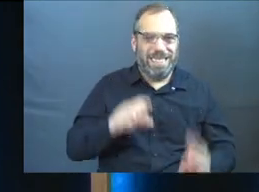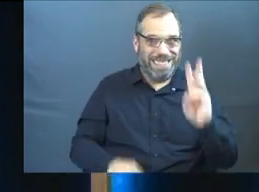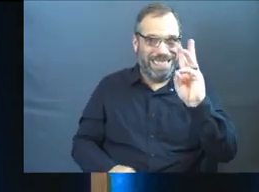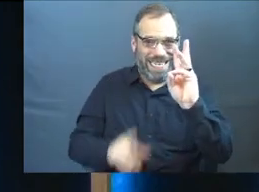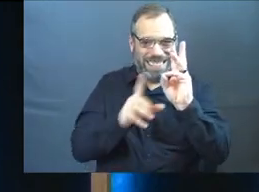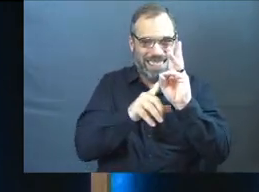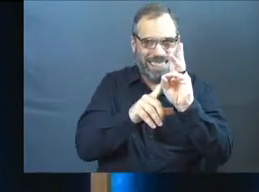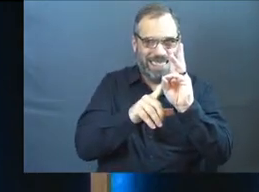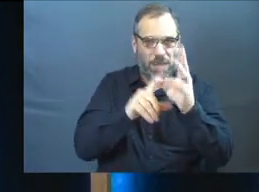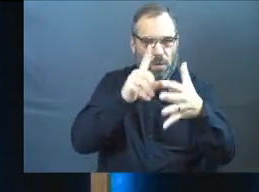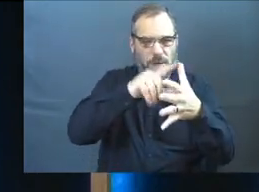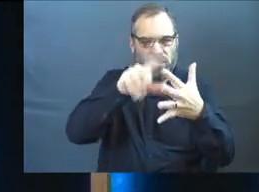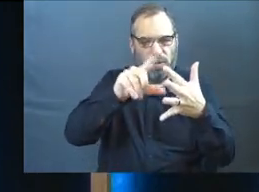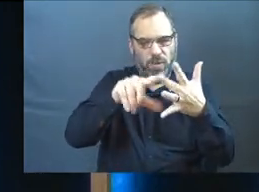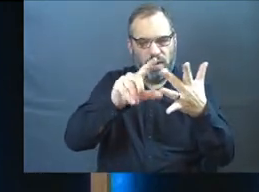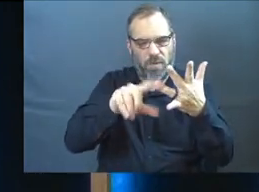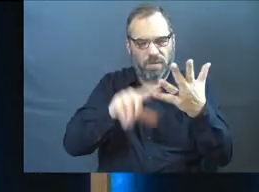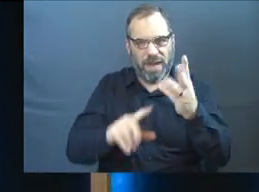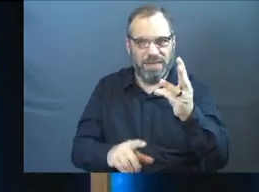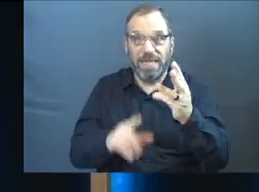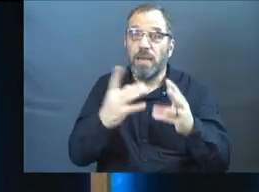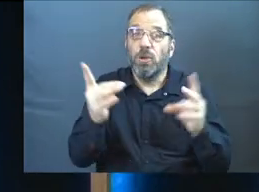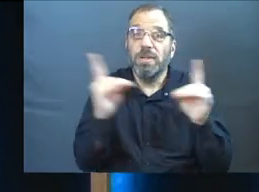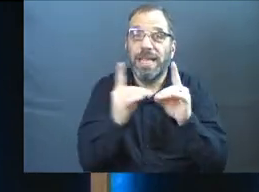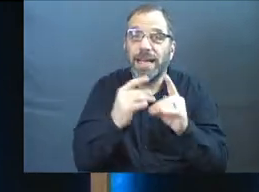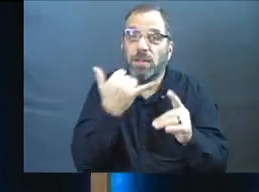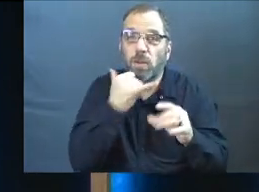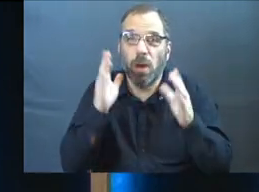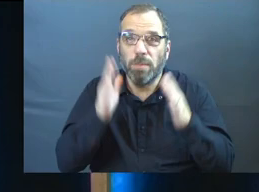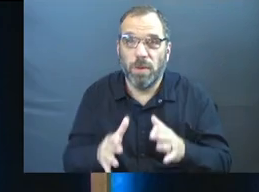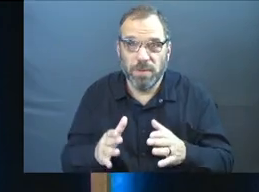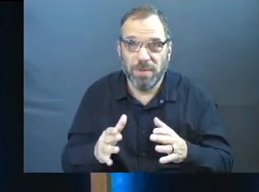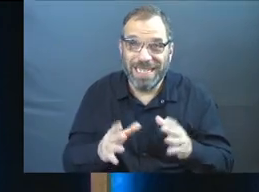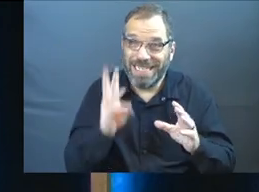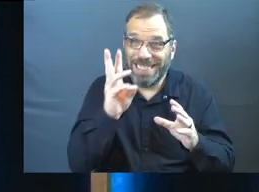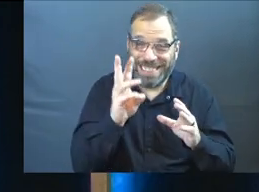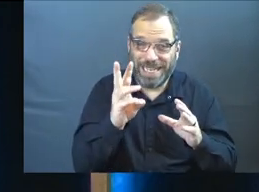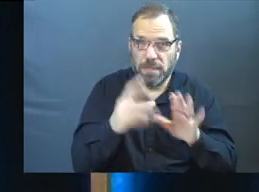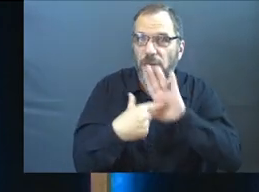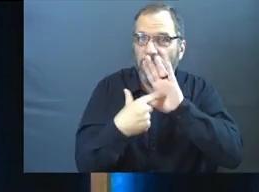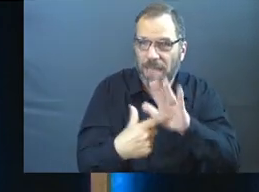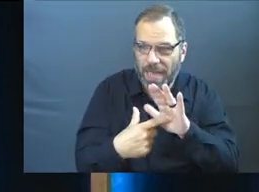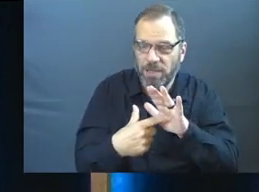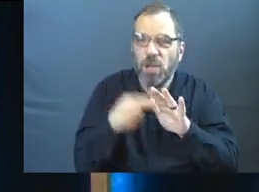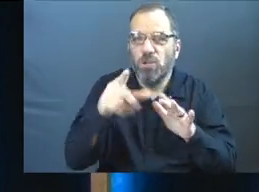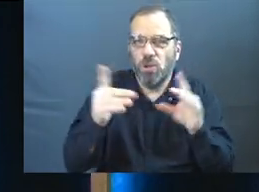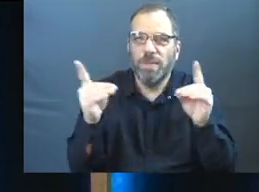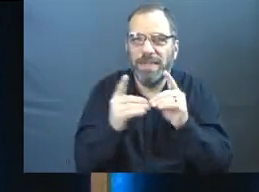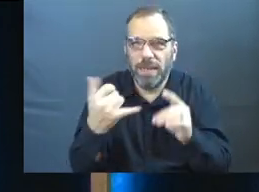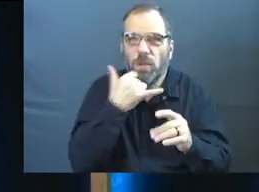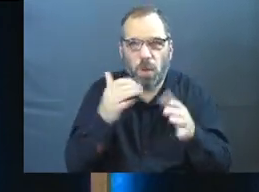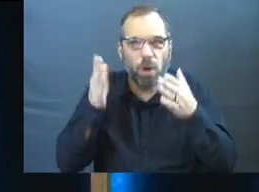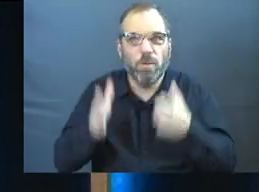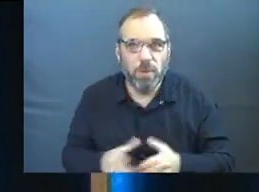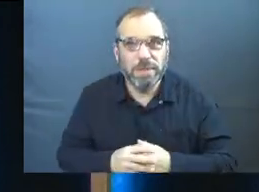six signs that maybe you're dating the wrong person, how's that for a title? Six signs you might be dating the wrong